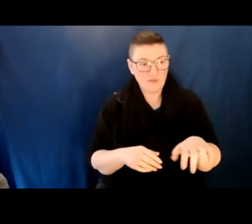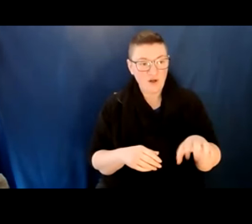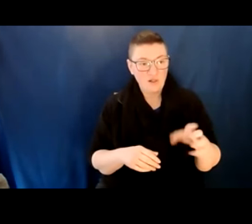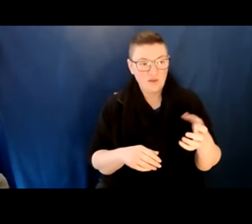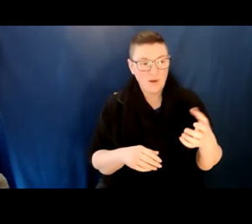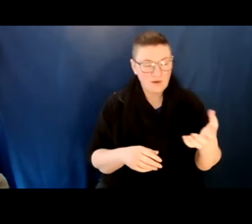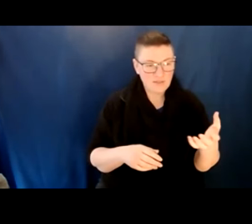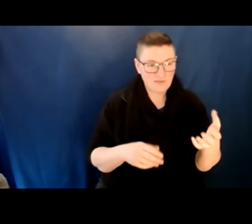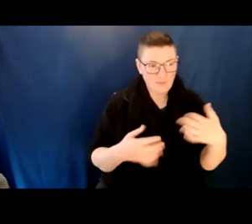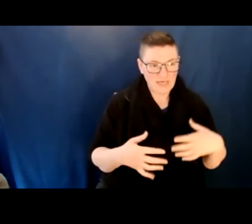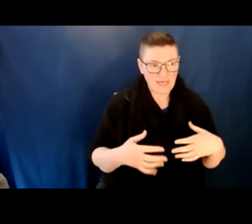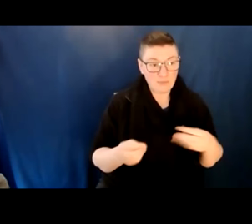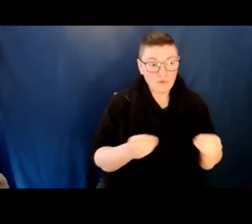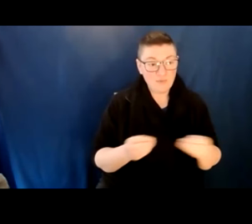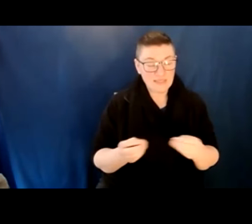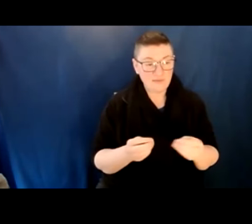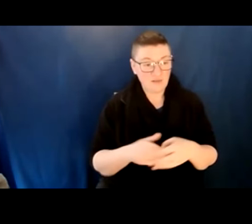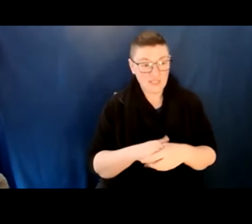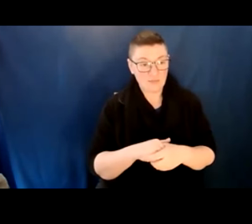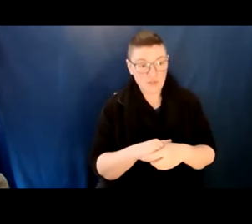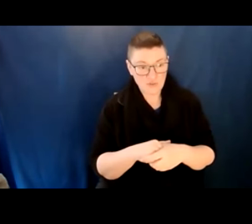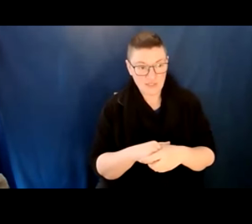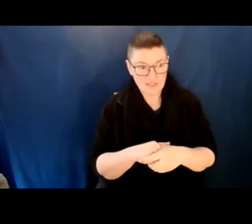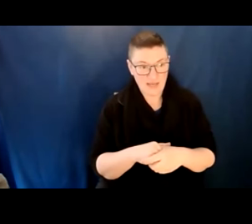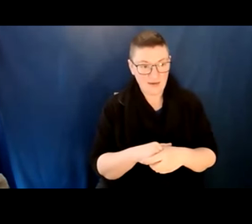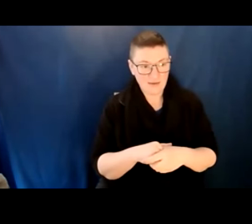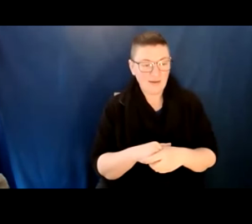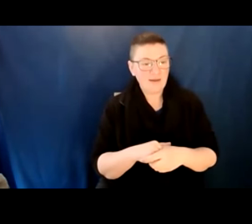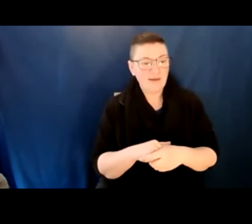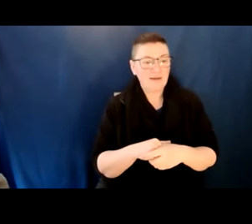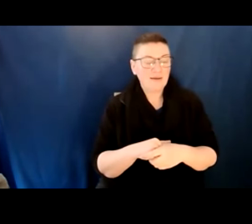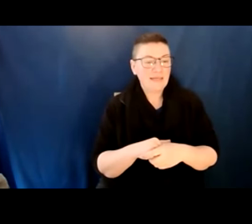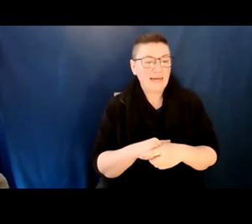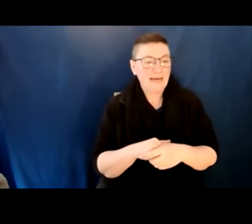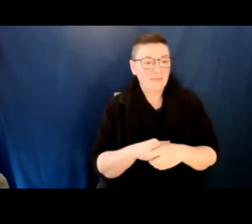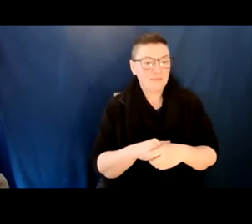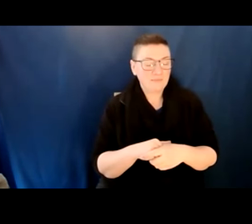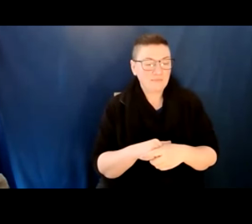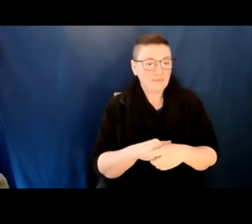description of all the parts of the body and movements involved in producing the sign.